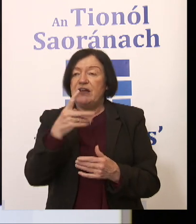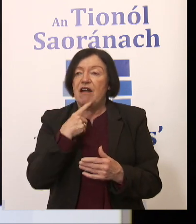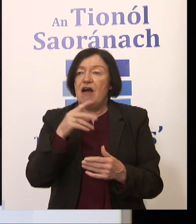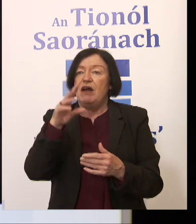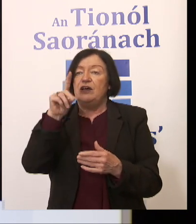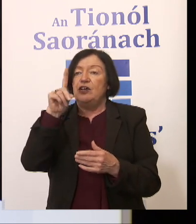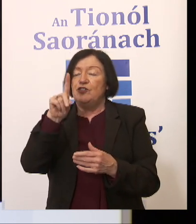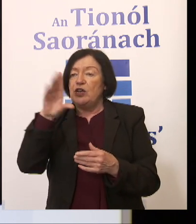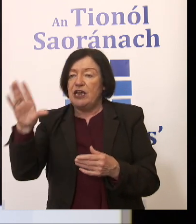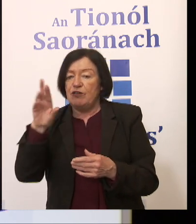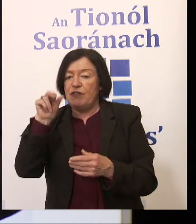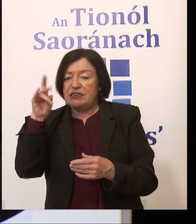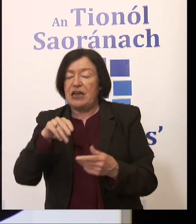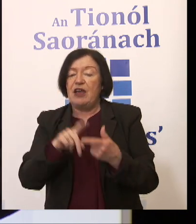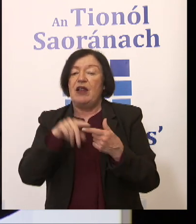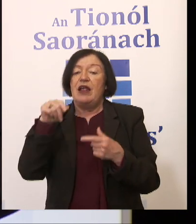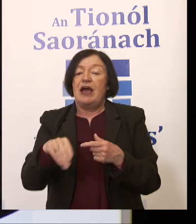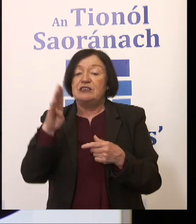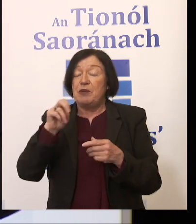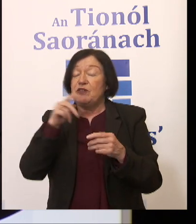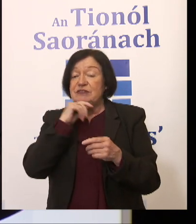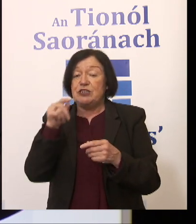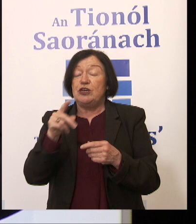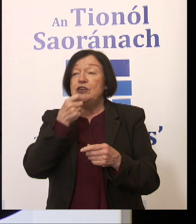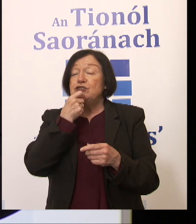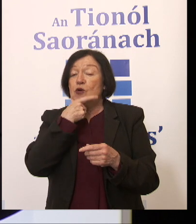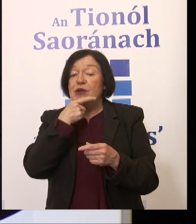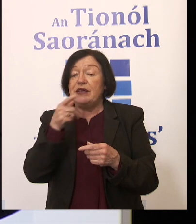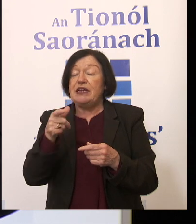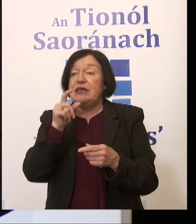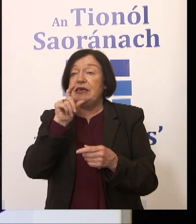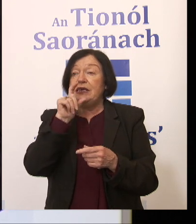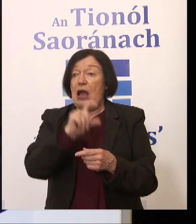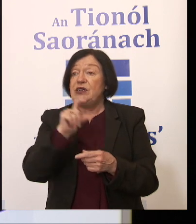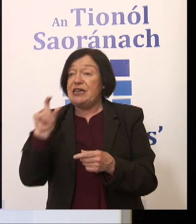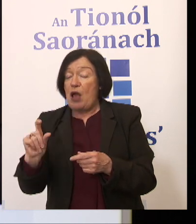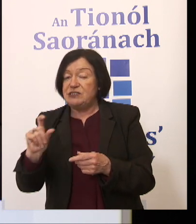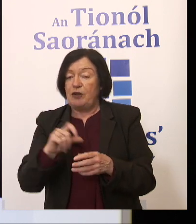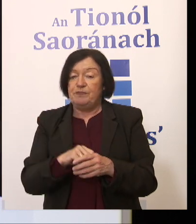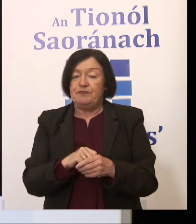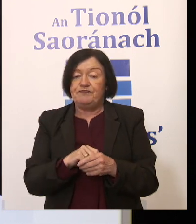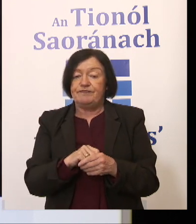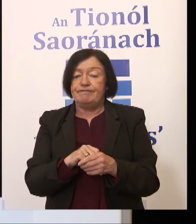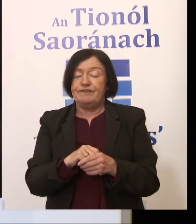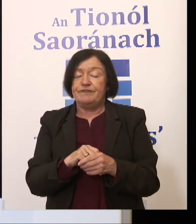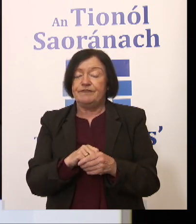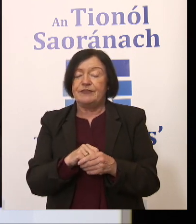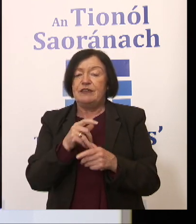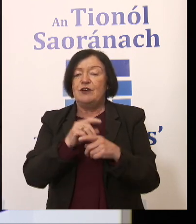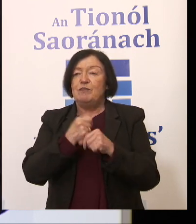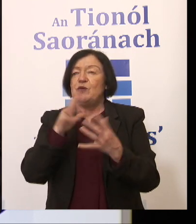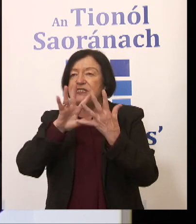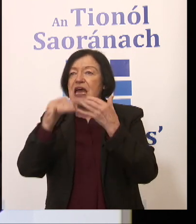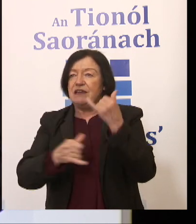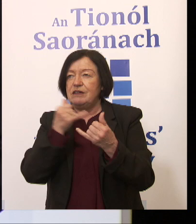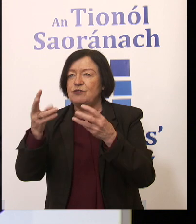Laoghaire, Rathdown, and dissolved, as Bertie said earlier, Dublin County Council. And I suppose there was about a decade of